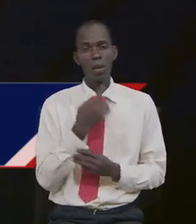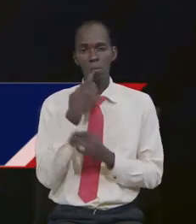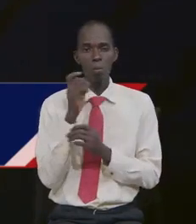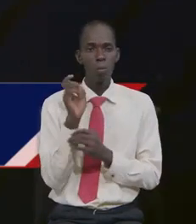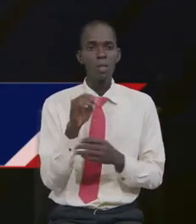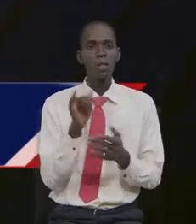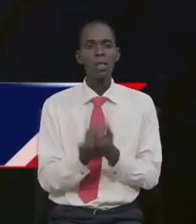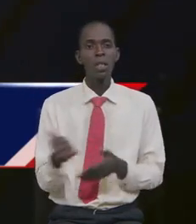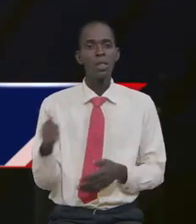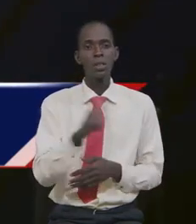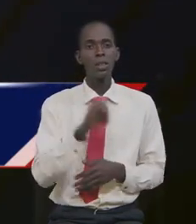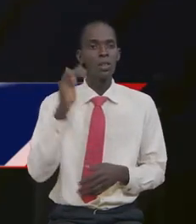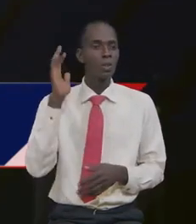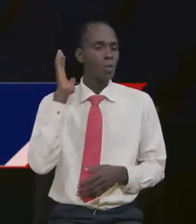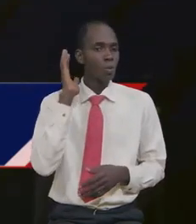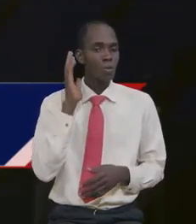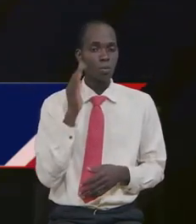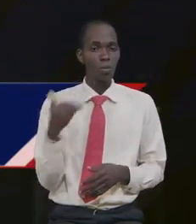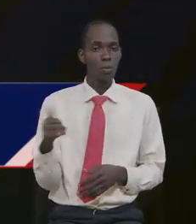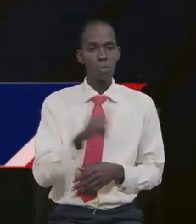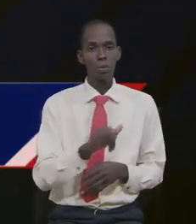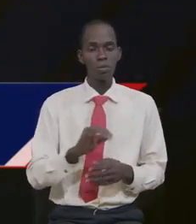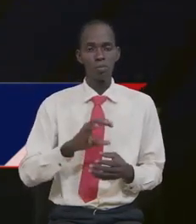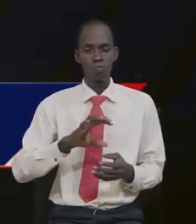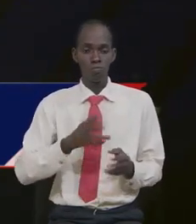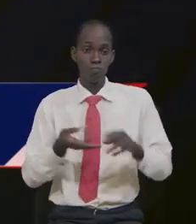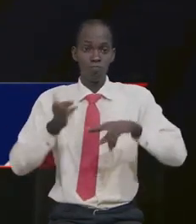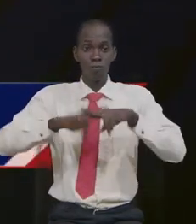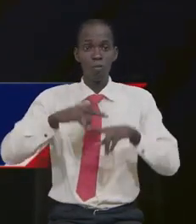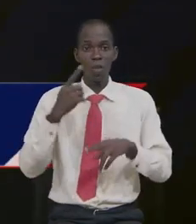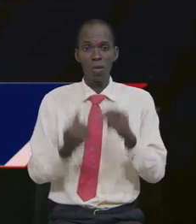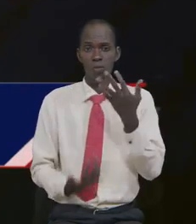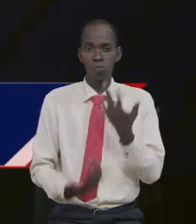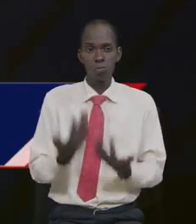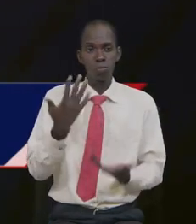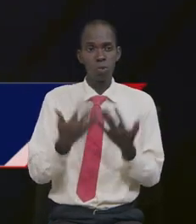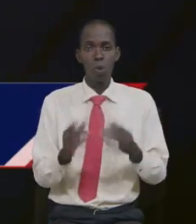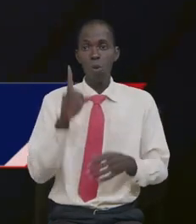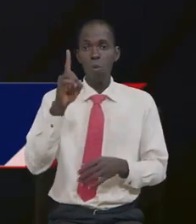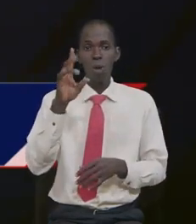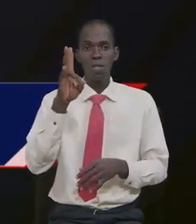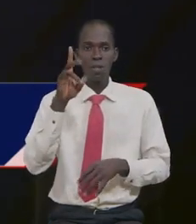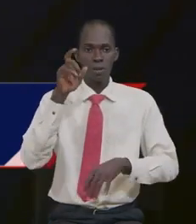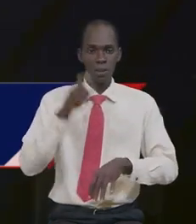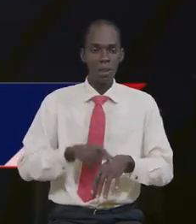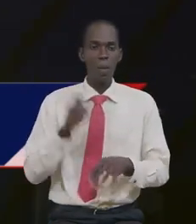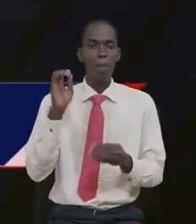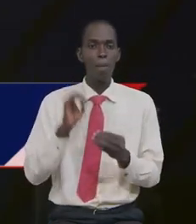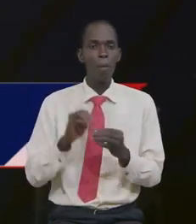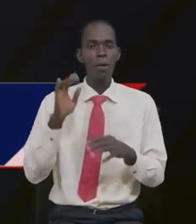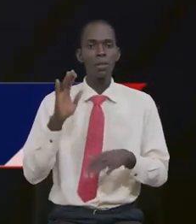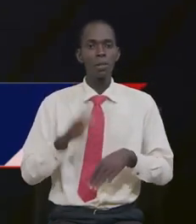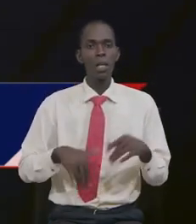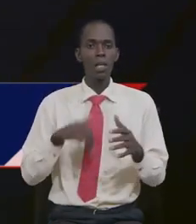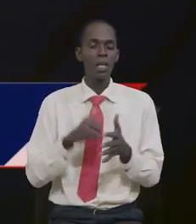that they should heat the furnace 17 times more than